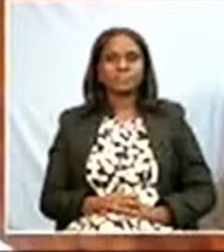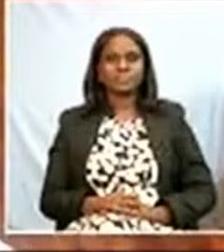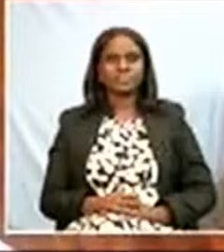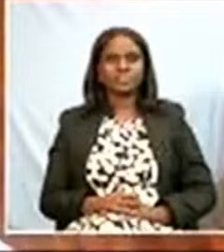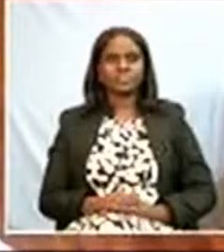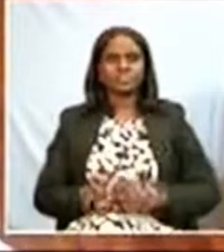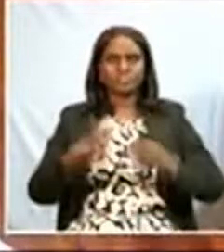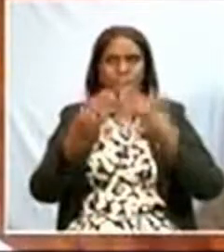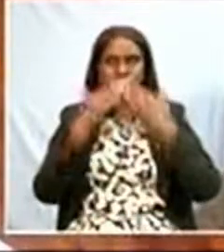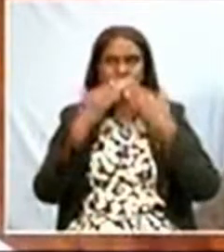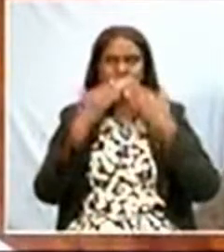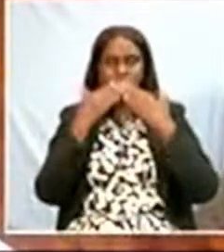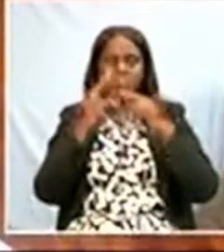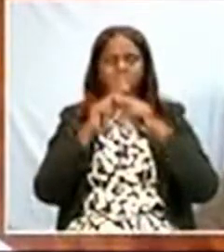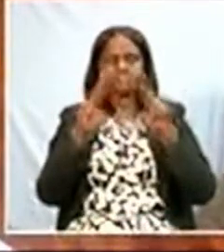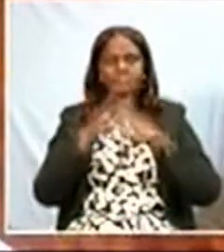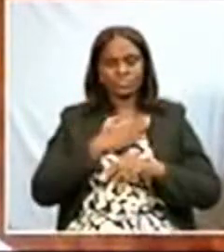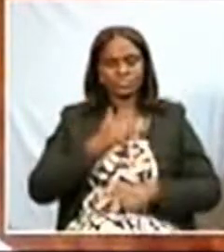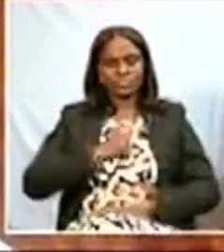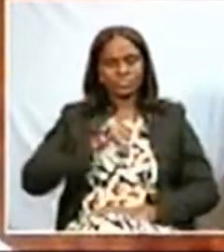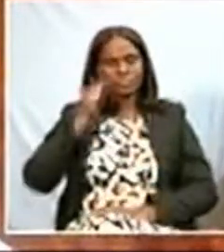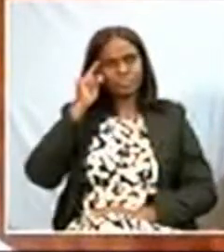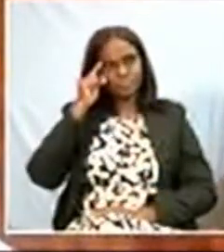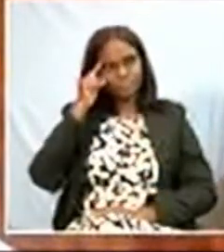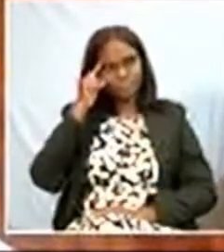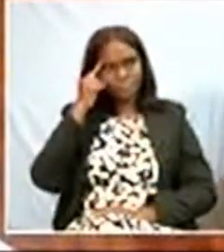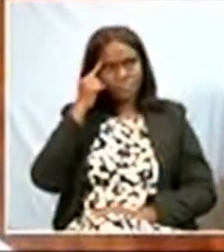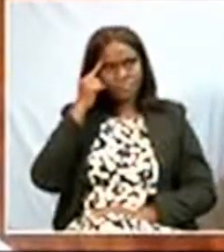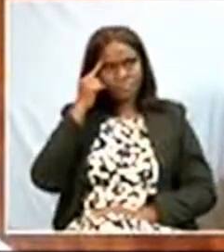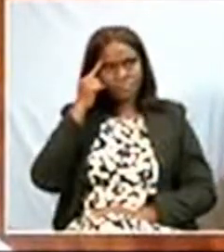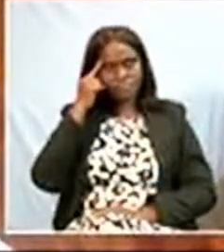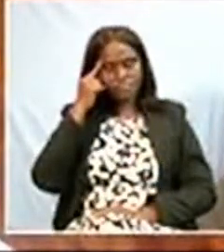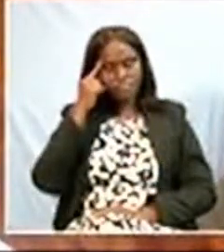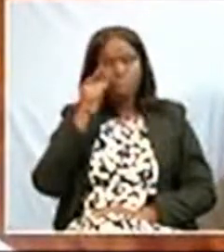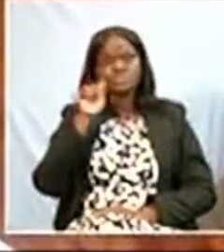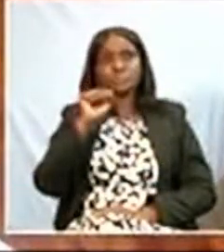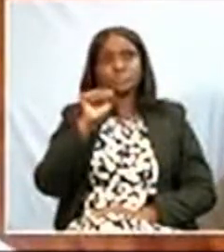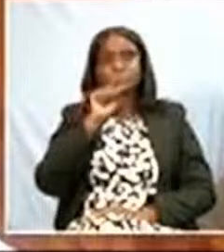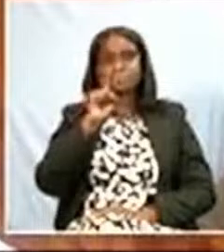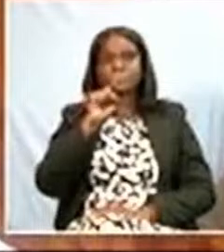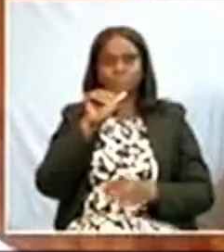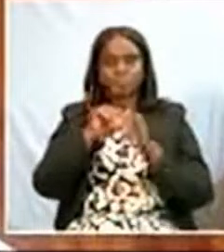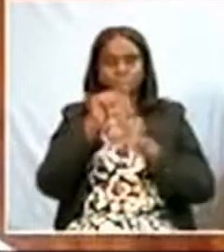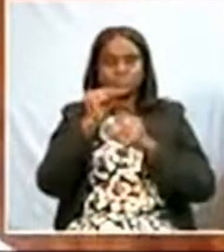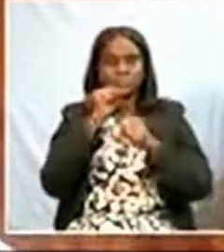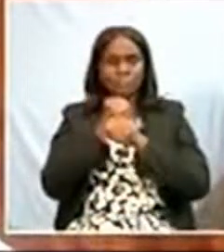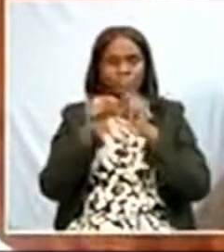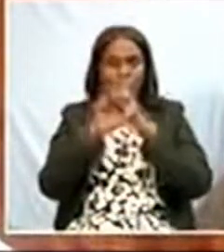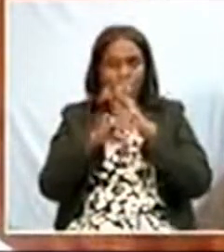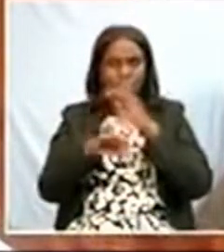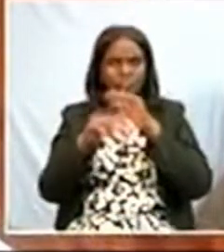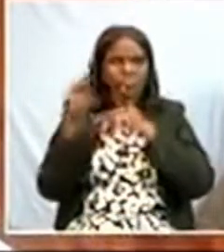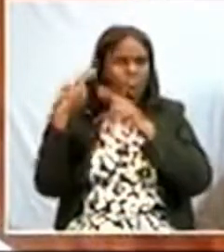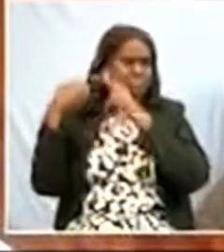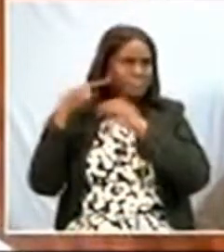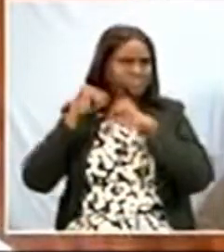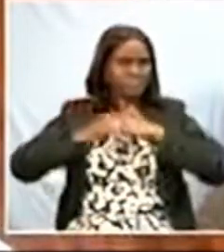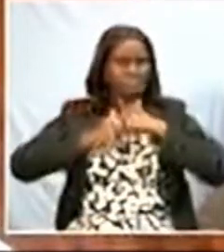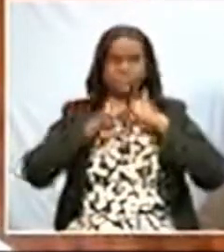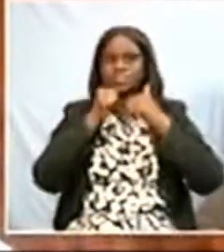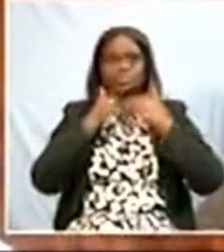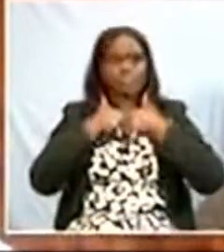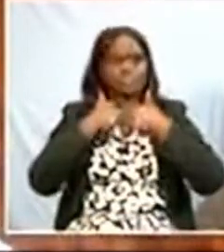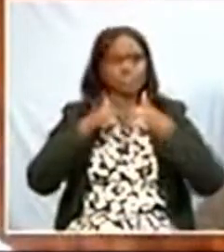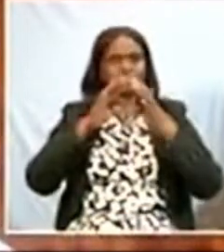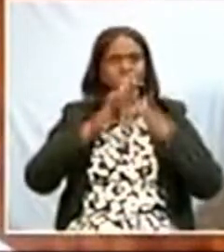Thank you, Chair. I think, of course, in the year under review, I think we didn't have